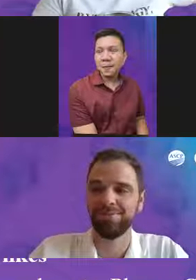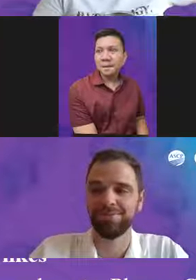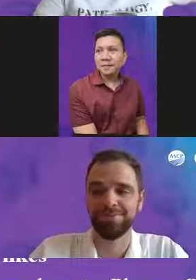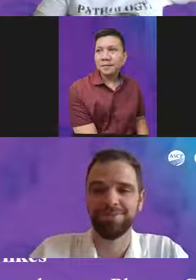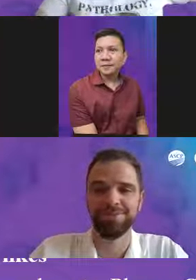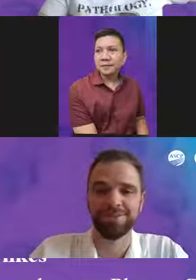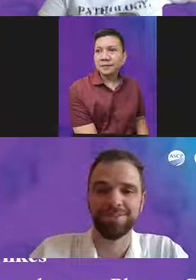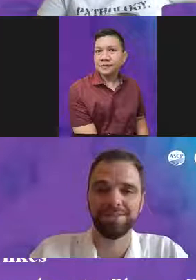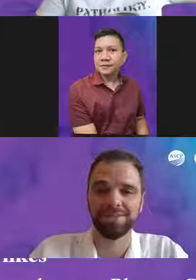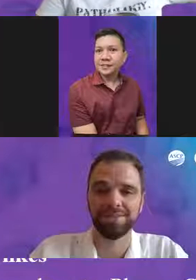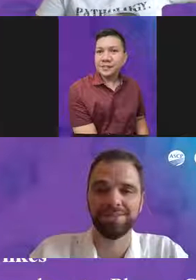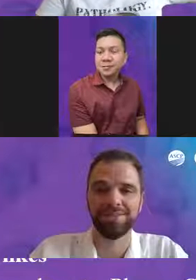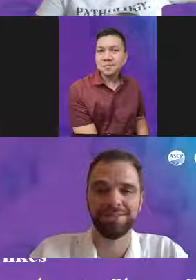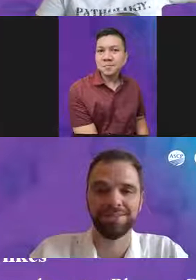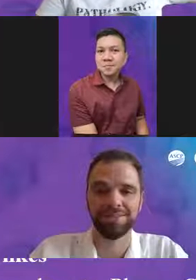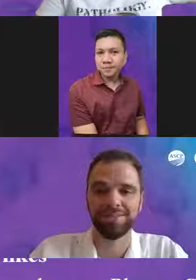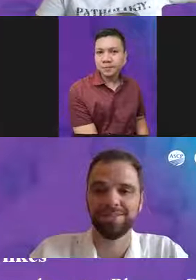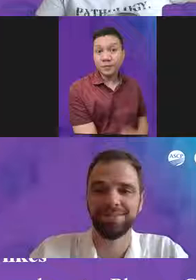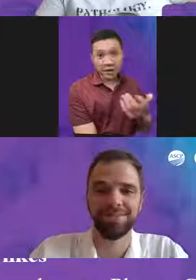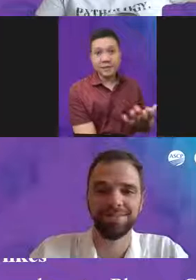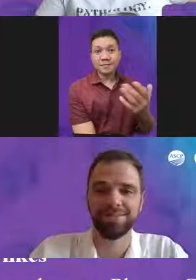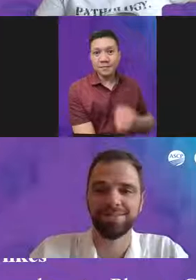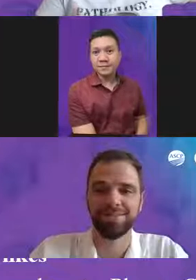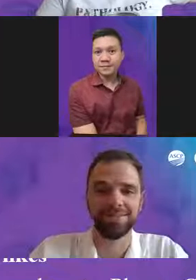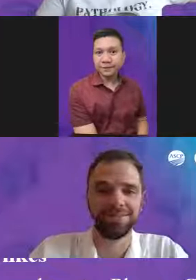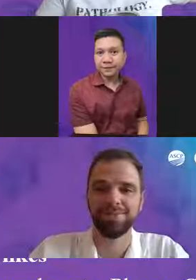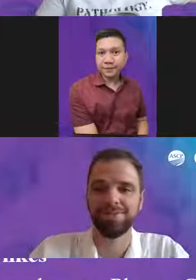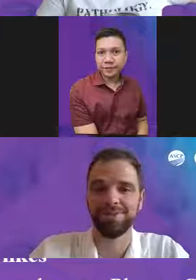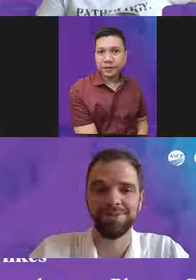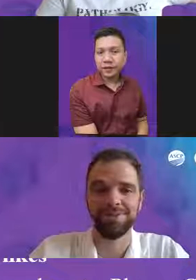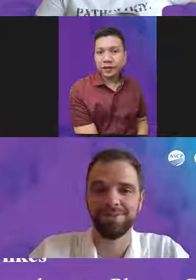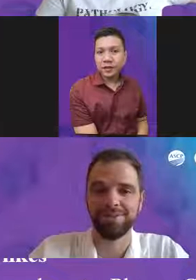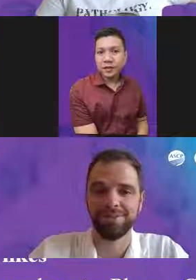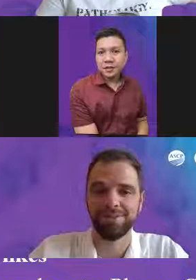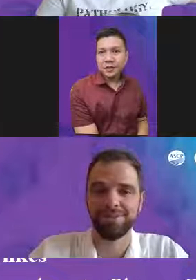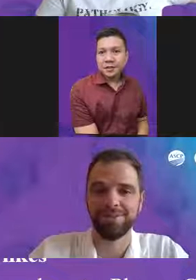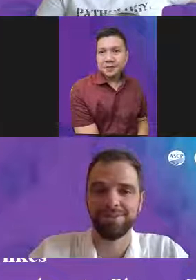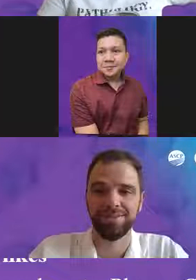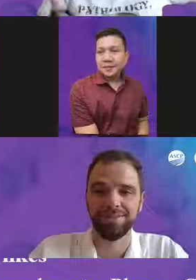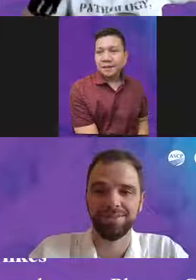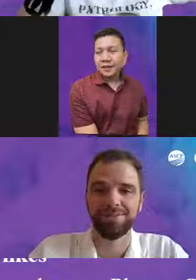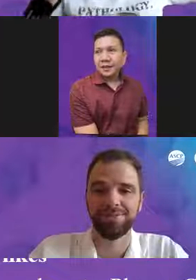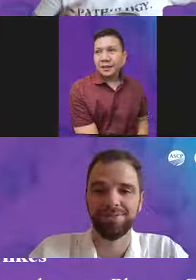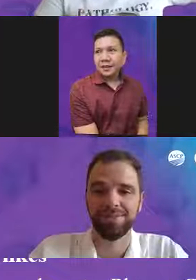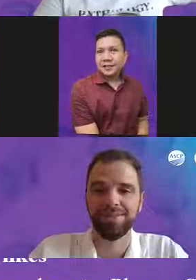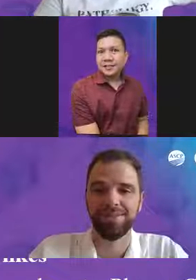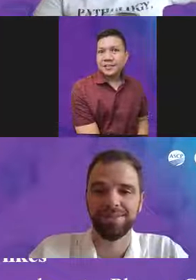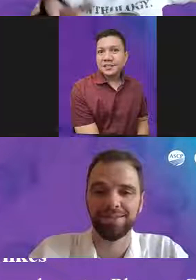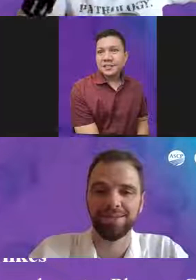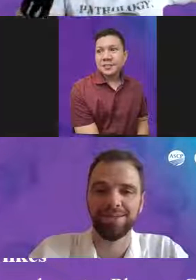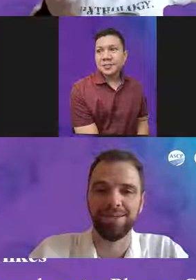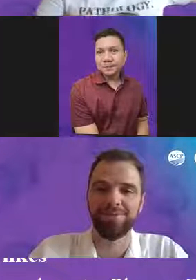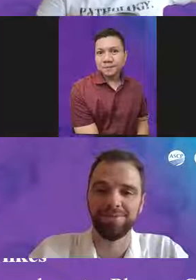iron study panels and stuff to see what's going on. Mm-hmm. Yeah, all of that stuff is interrelated, even in the